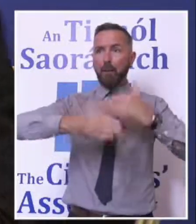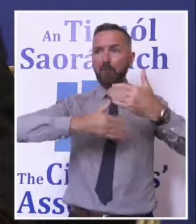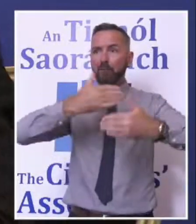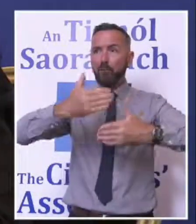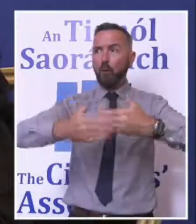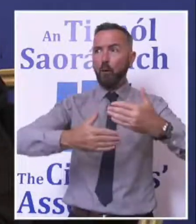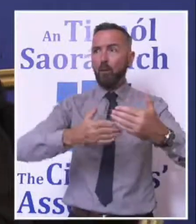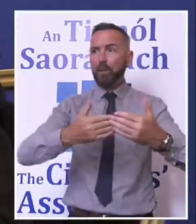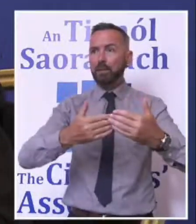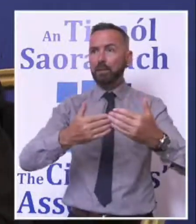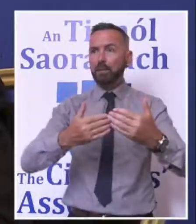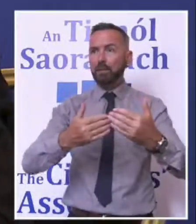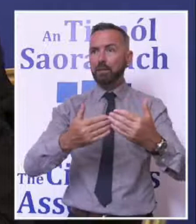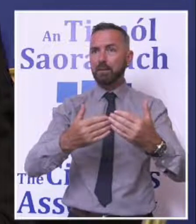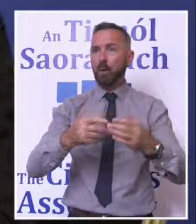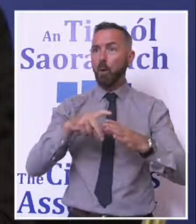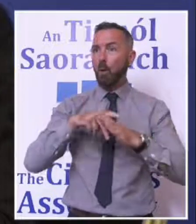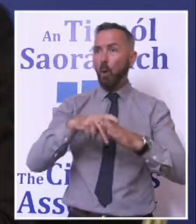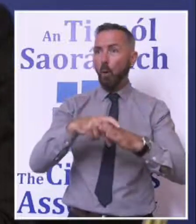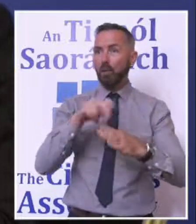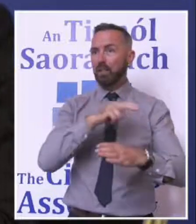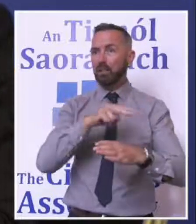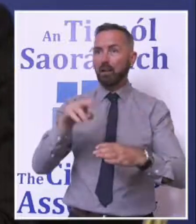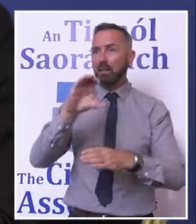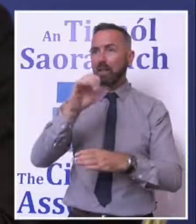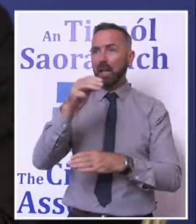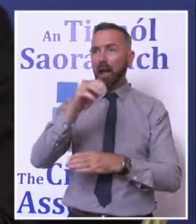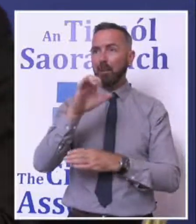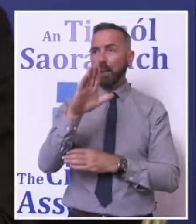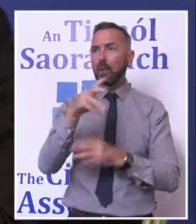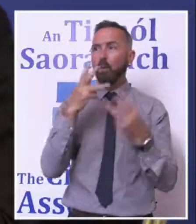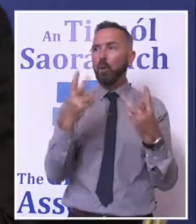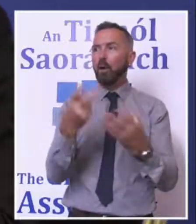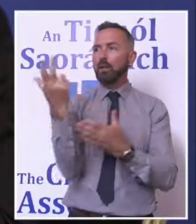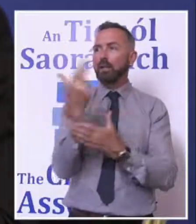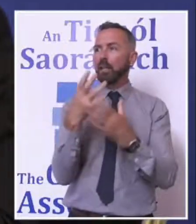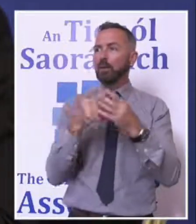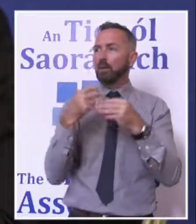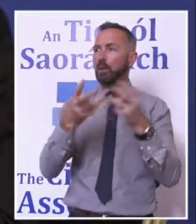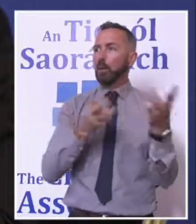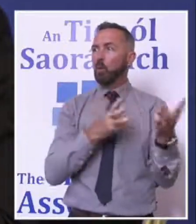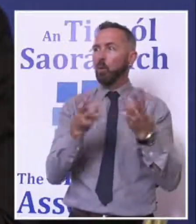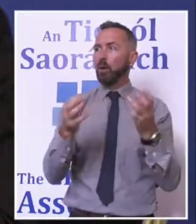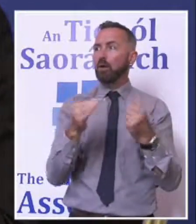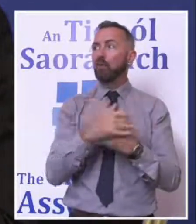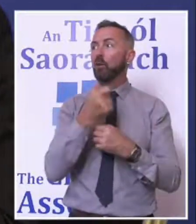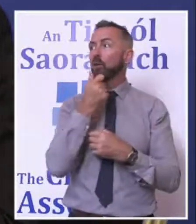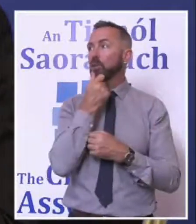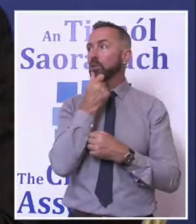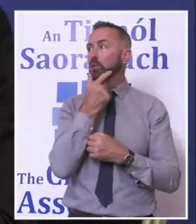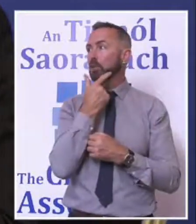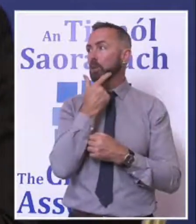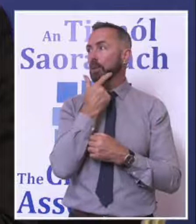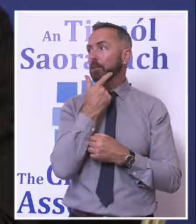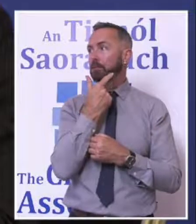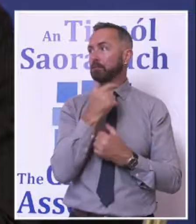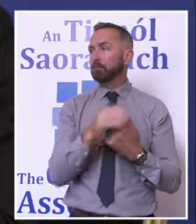don't want to build a camel. We want to design something that's going to work for Dublin. And